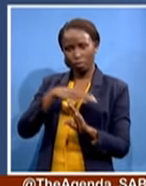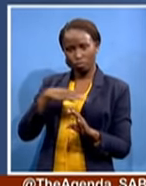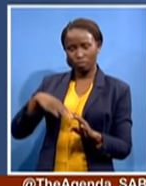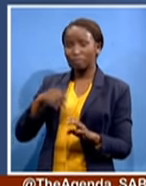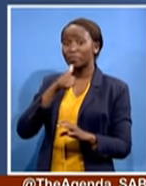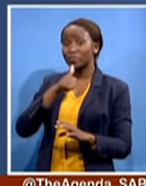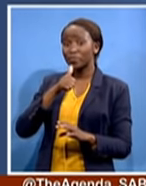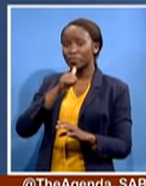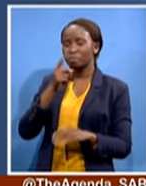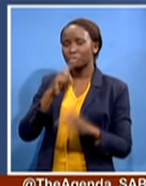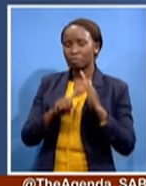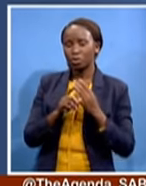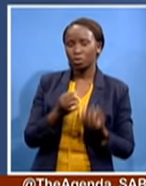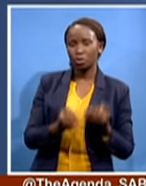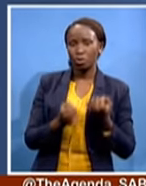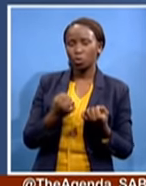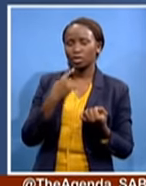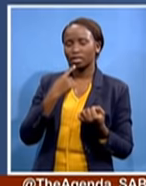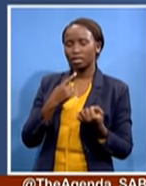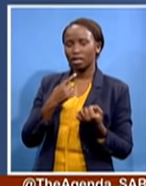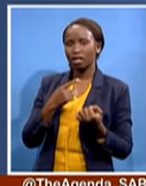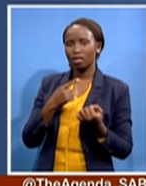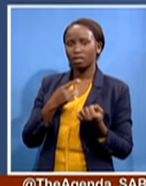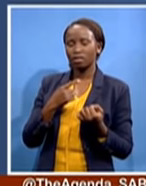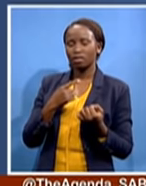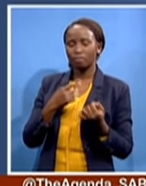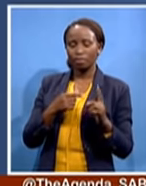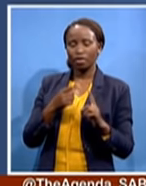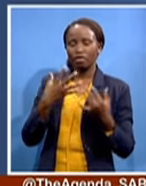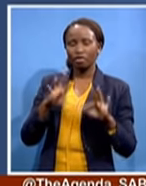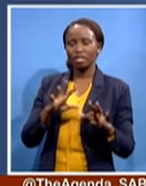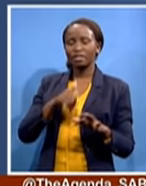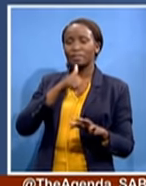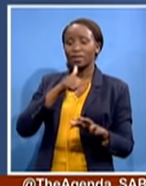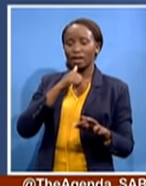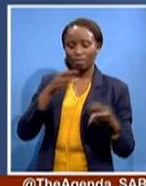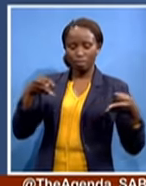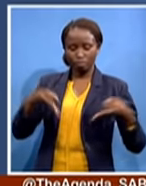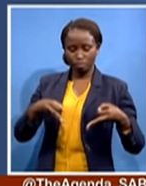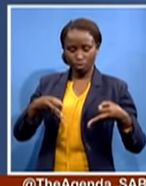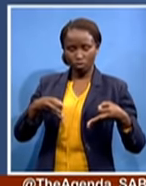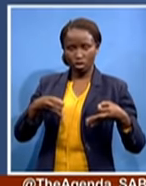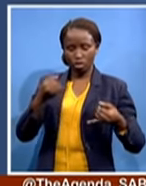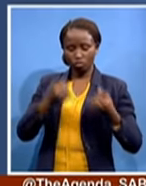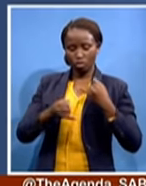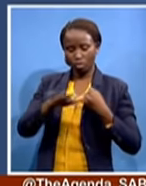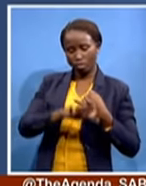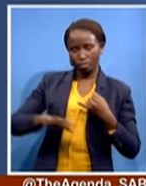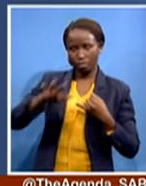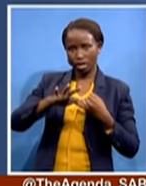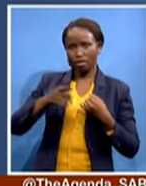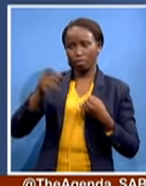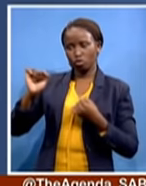of burying former President Robert Mugabe at his homestead. And also that she is